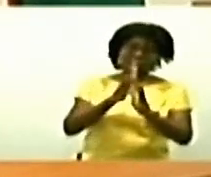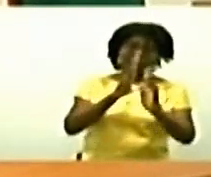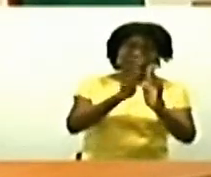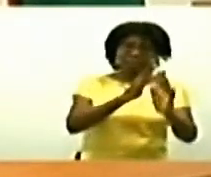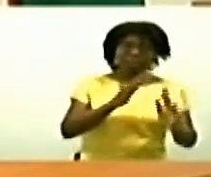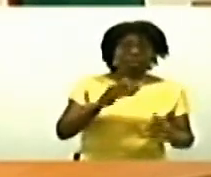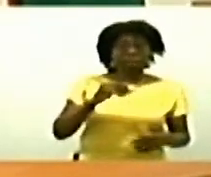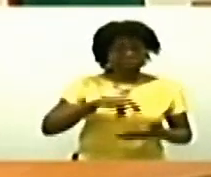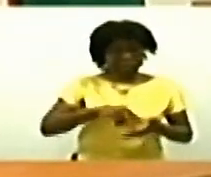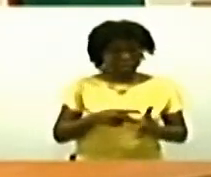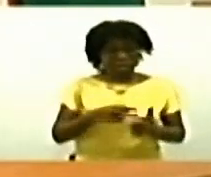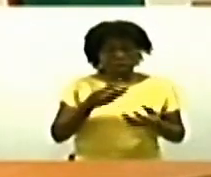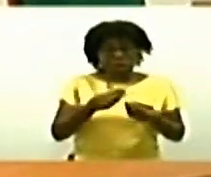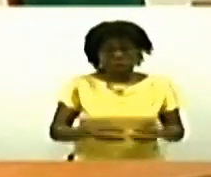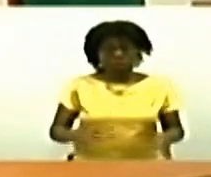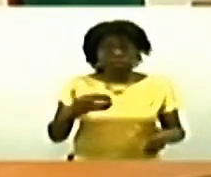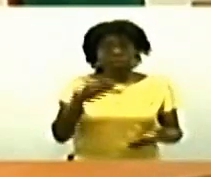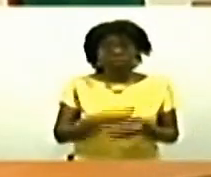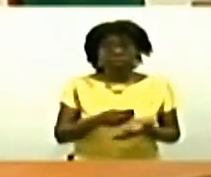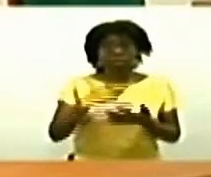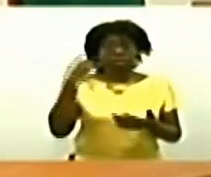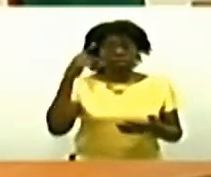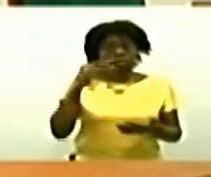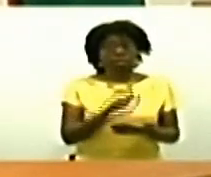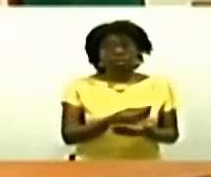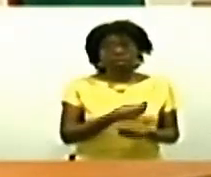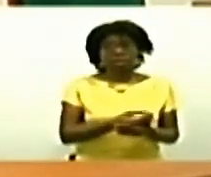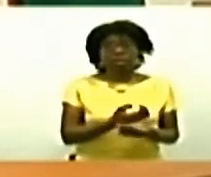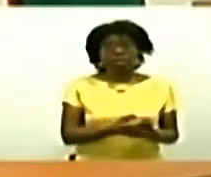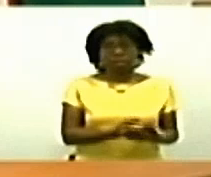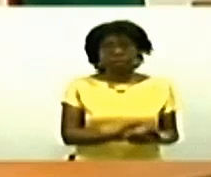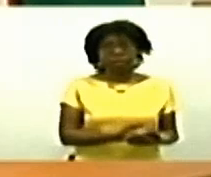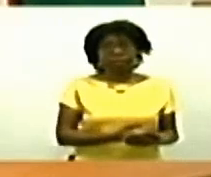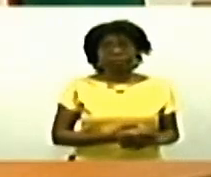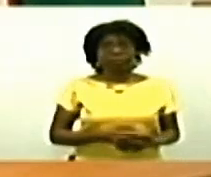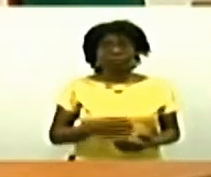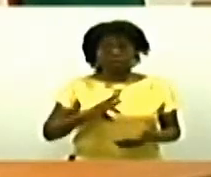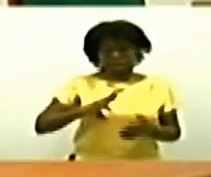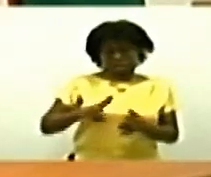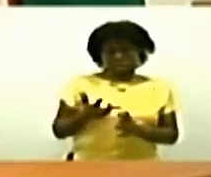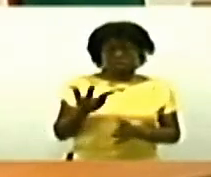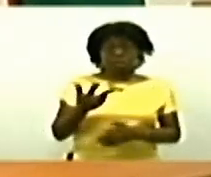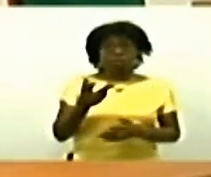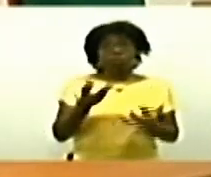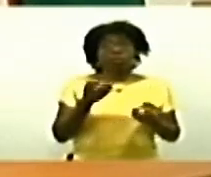substantial amounts of money lost to the economy. The third point on this is the